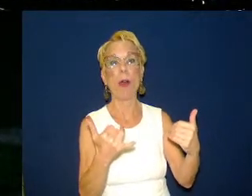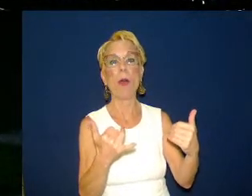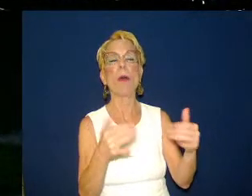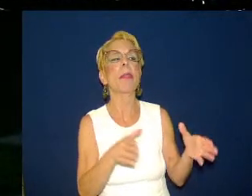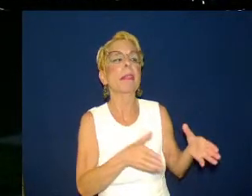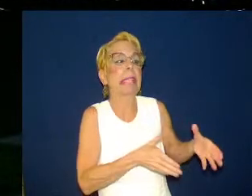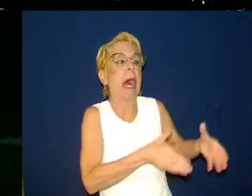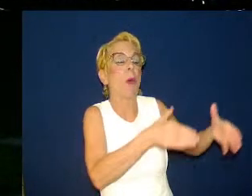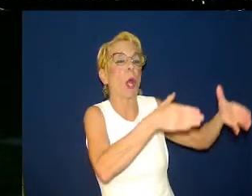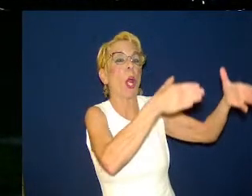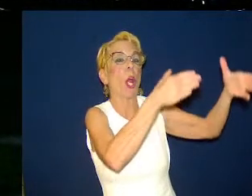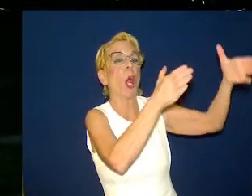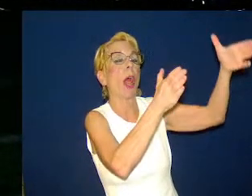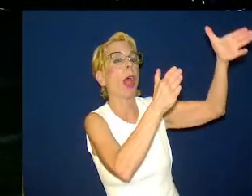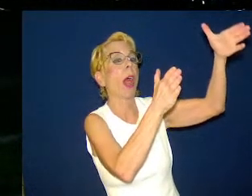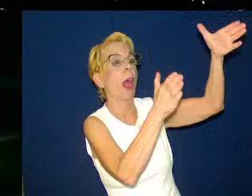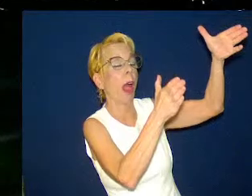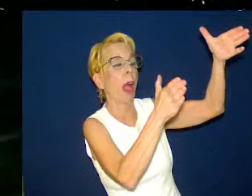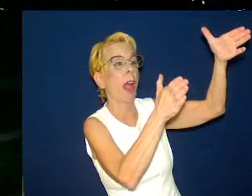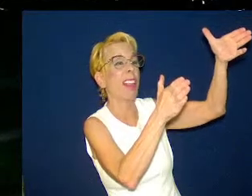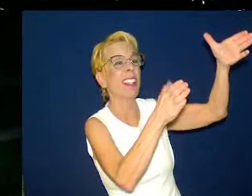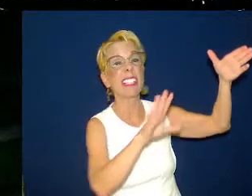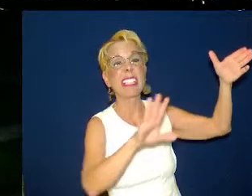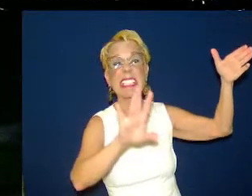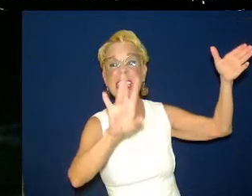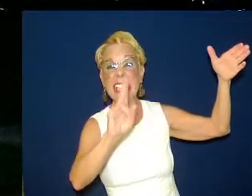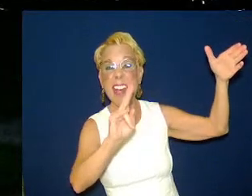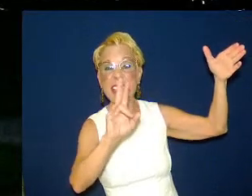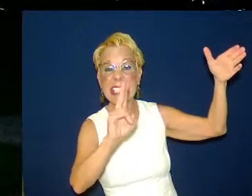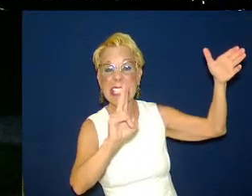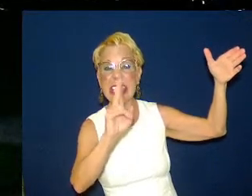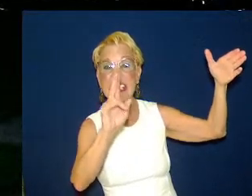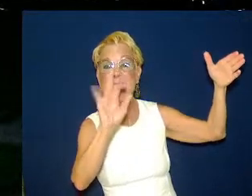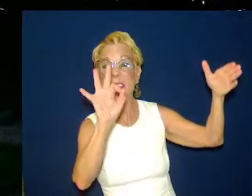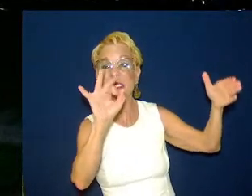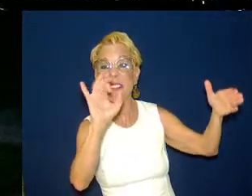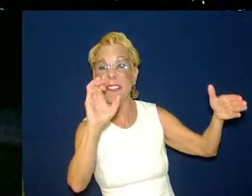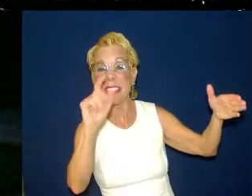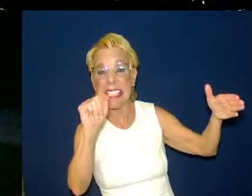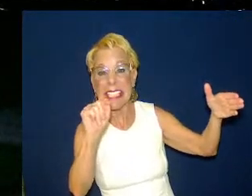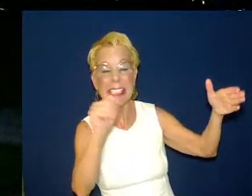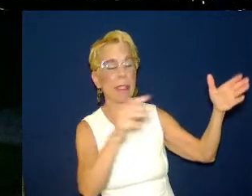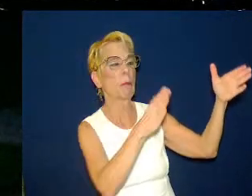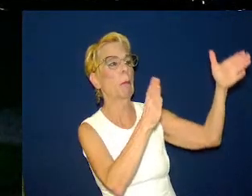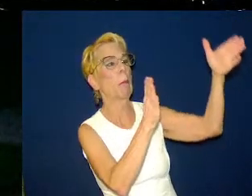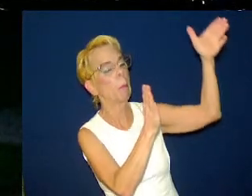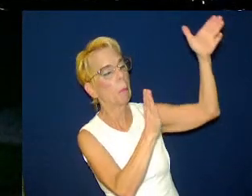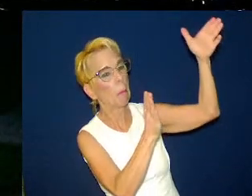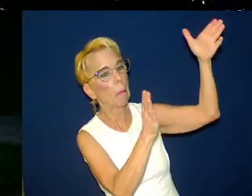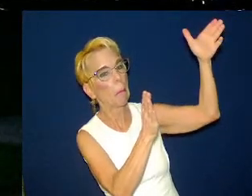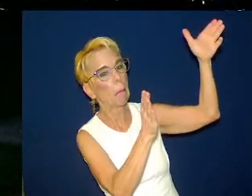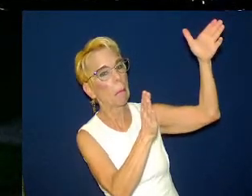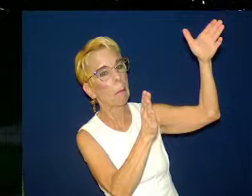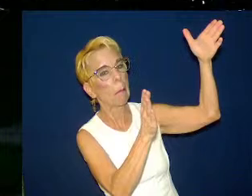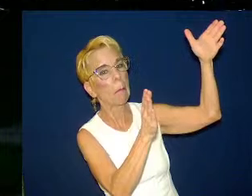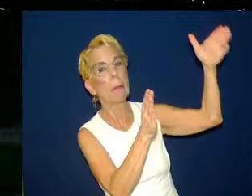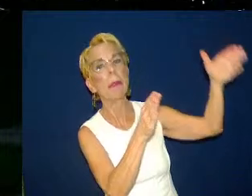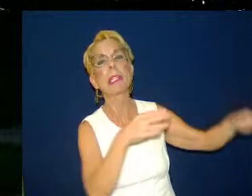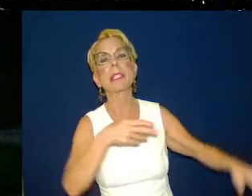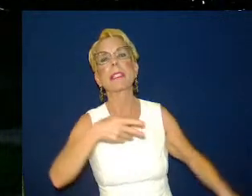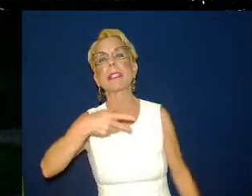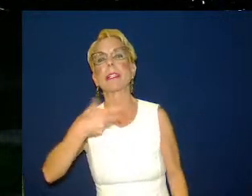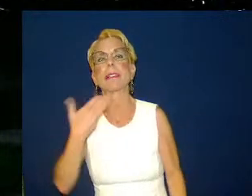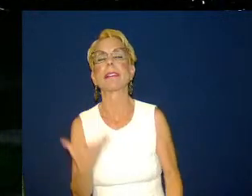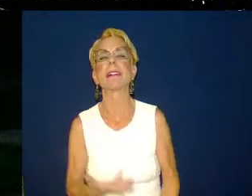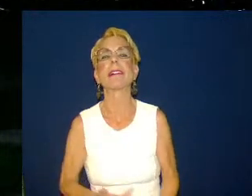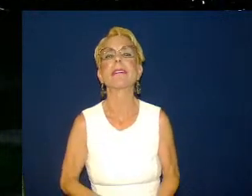You know, and now they're starting to find out more about this phenomenon. The word Pisa means marshy land.